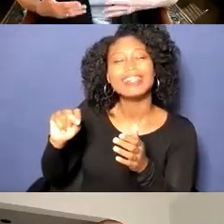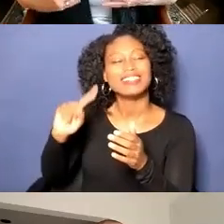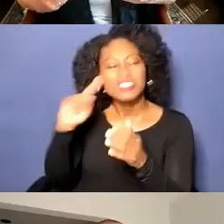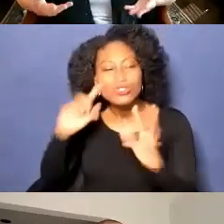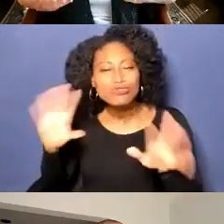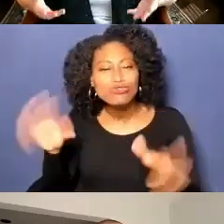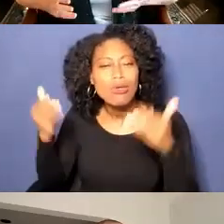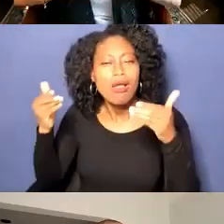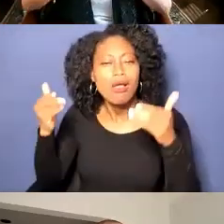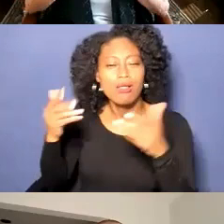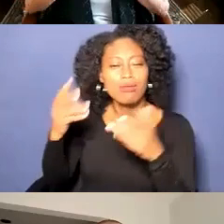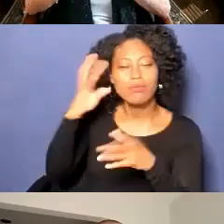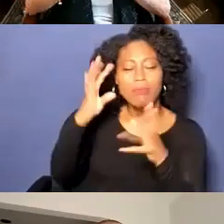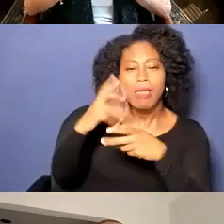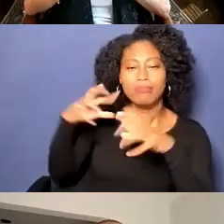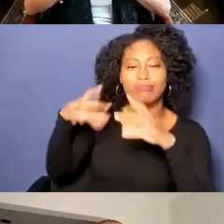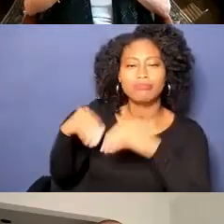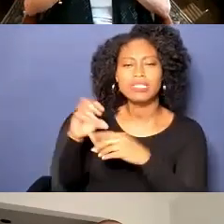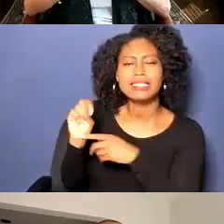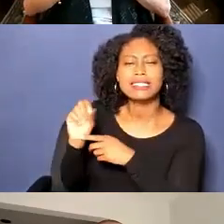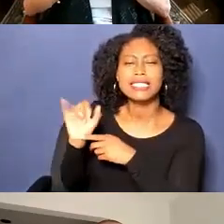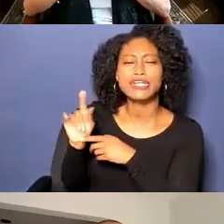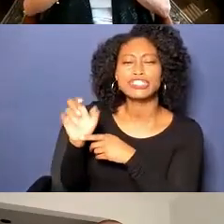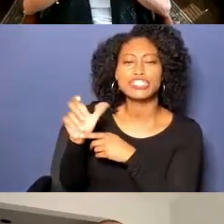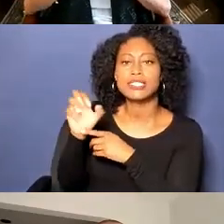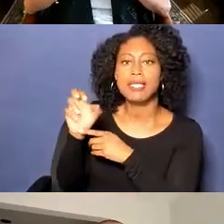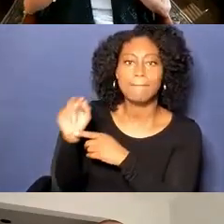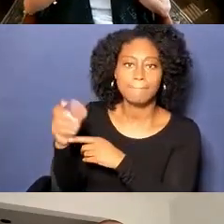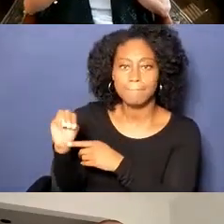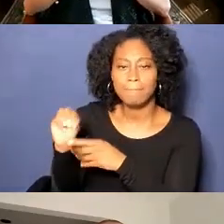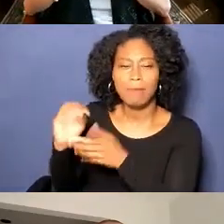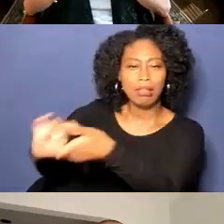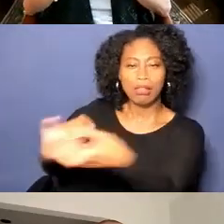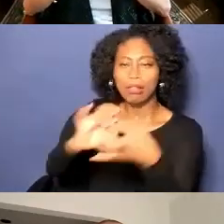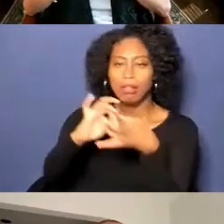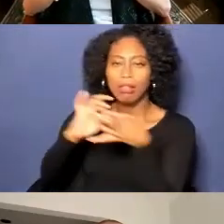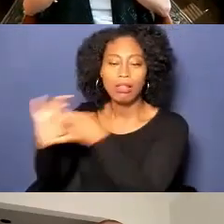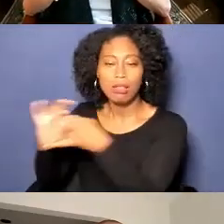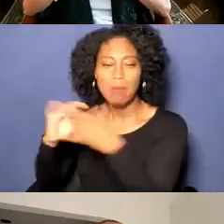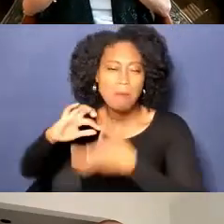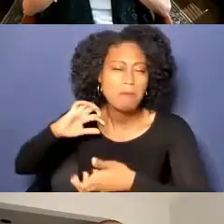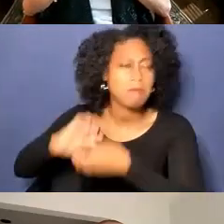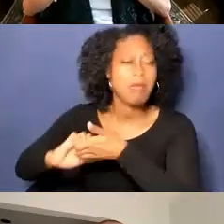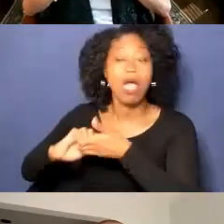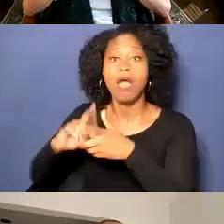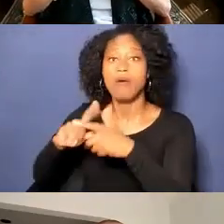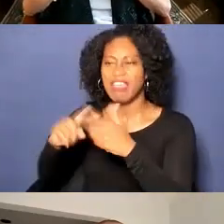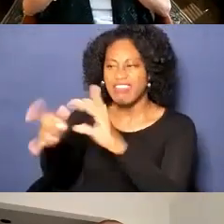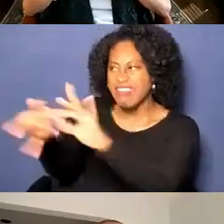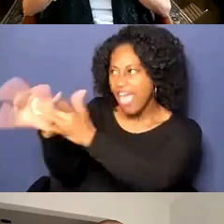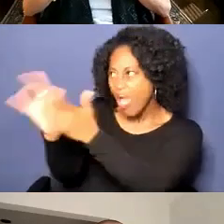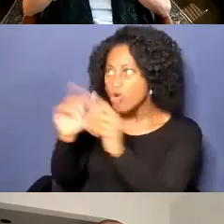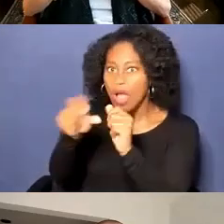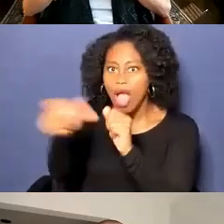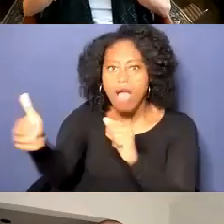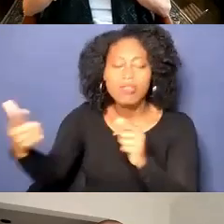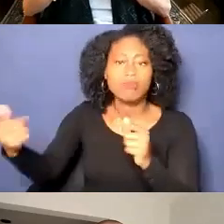the reality and the possibility, and really begin that kind of networking process with